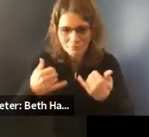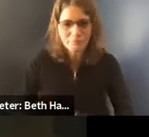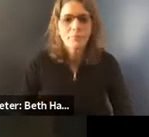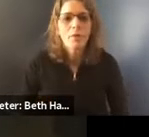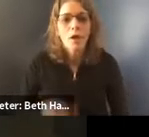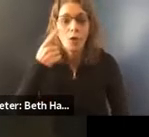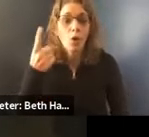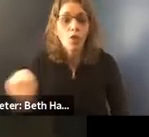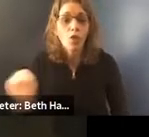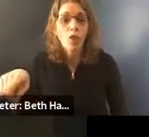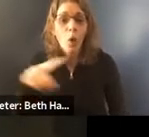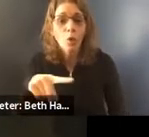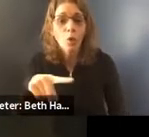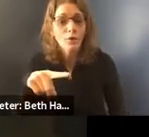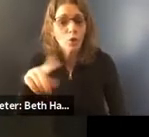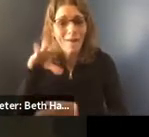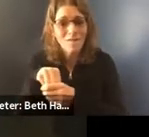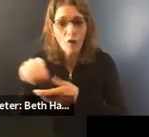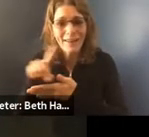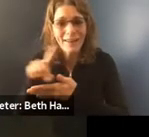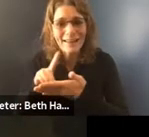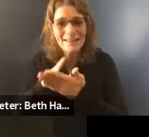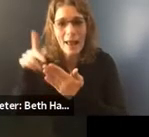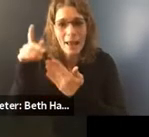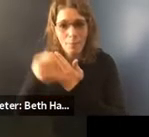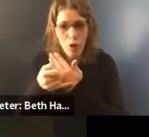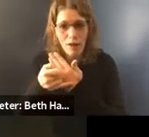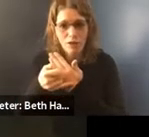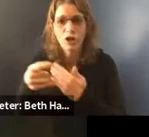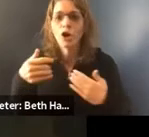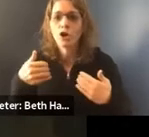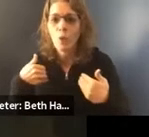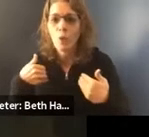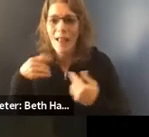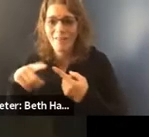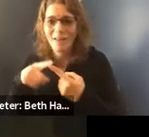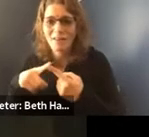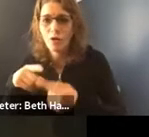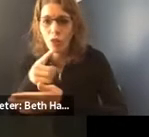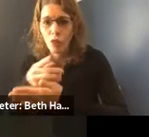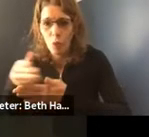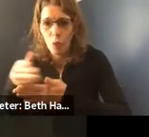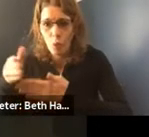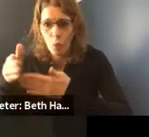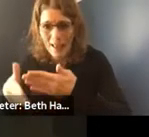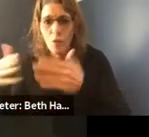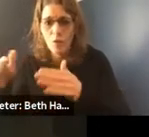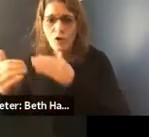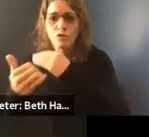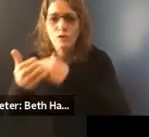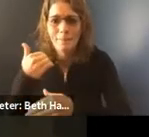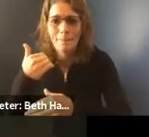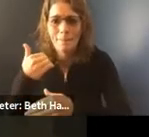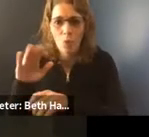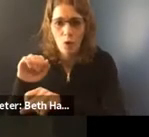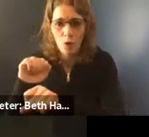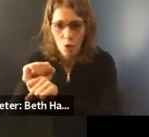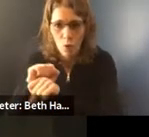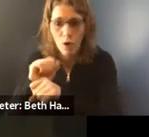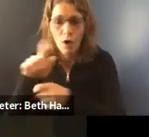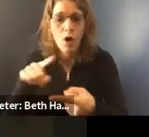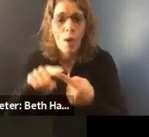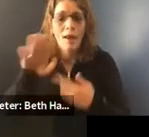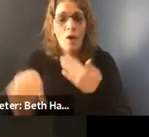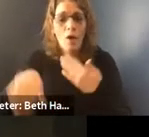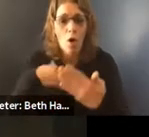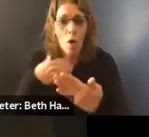project, you will have until the end of the weekend to submit your work. And then once we have all the work together, we will be happy to display that